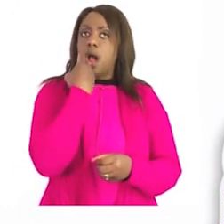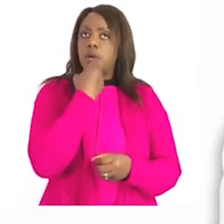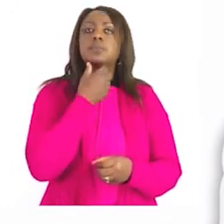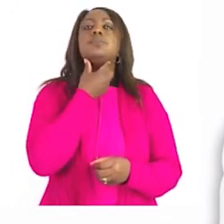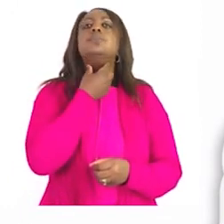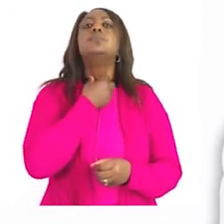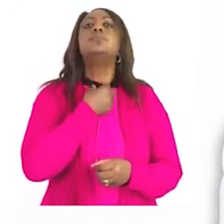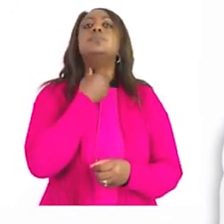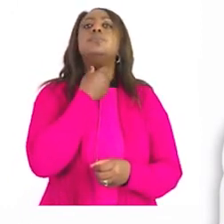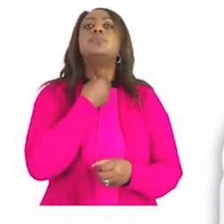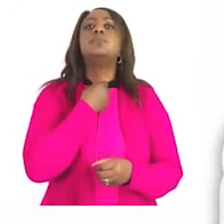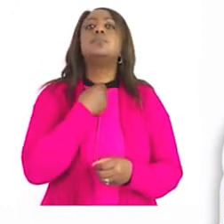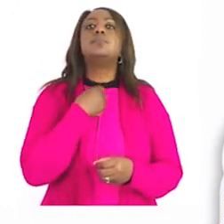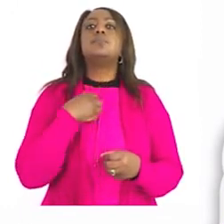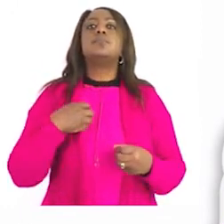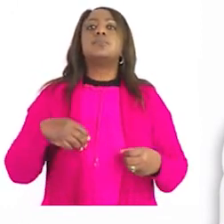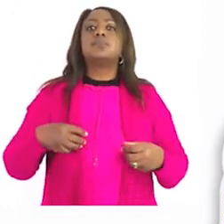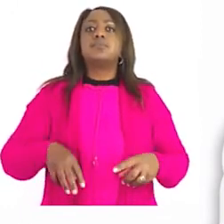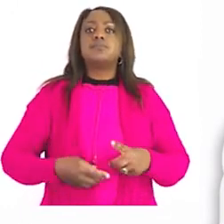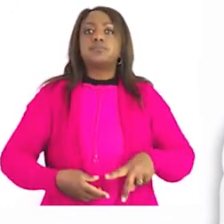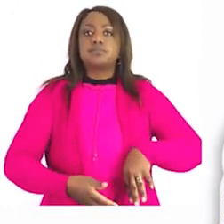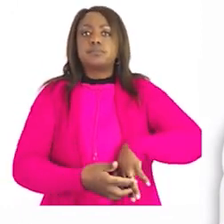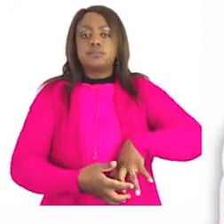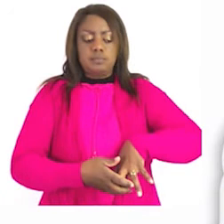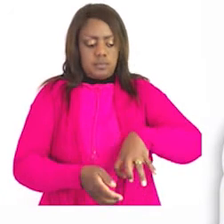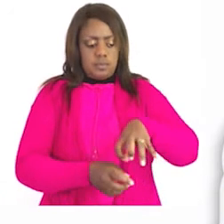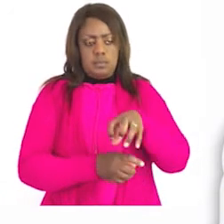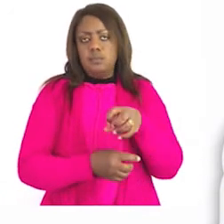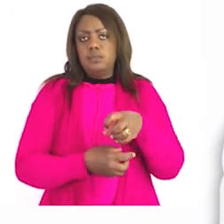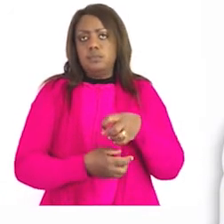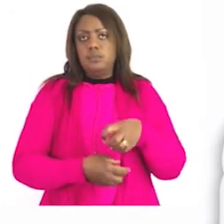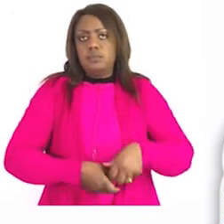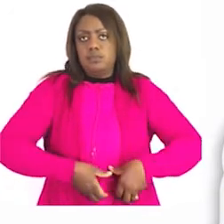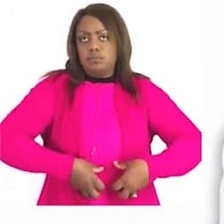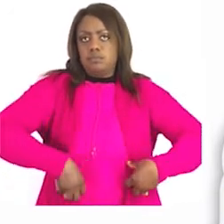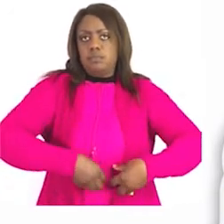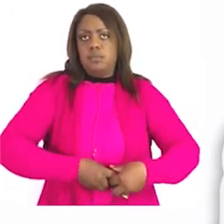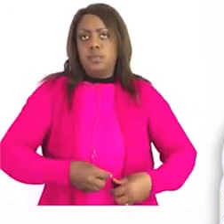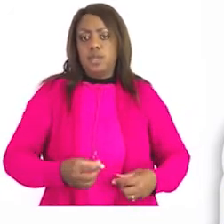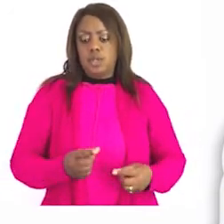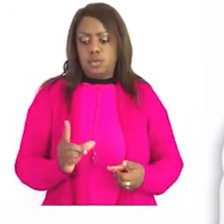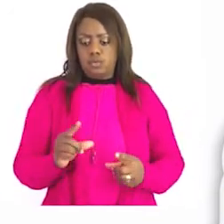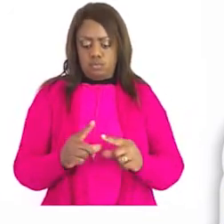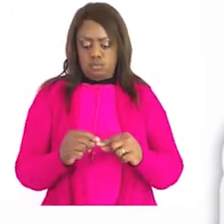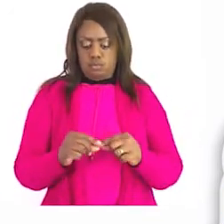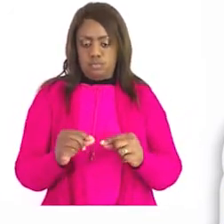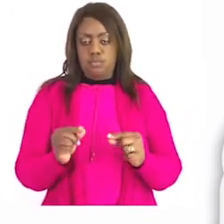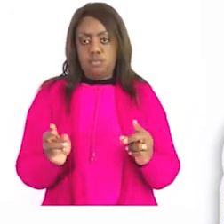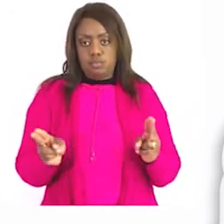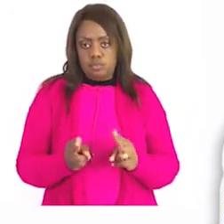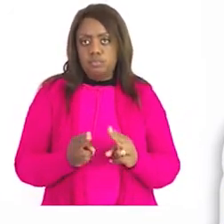oesophagus, the liver, the stomach, large intestine, as well as